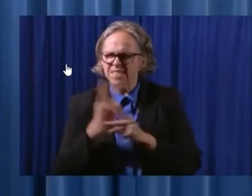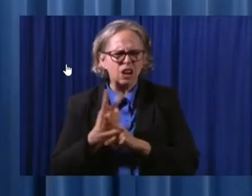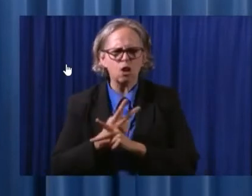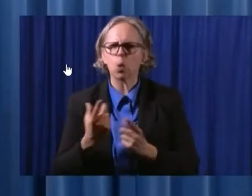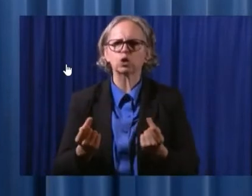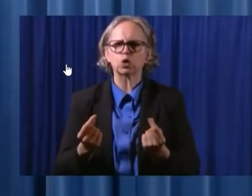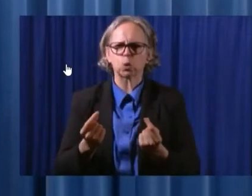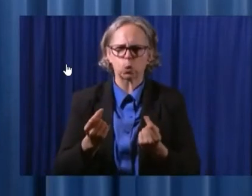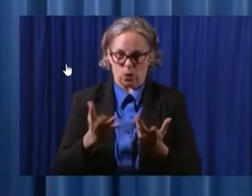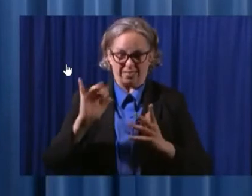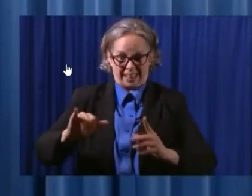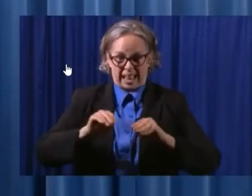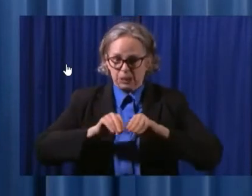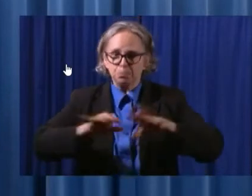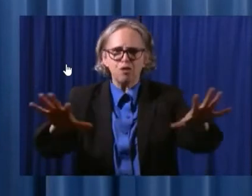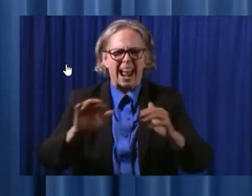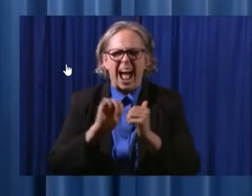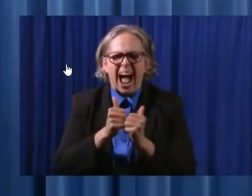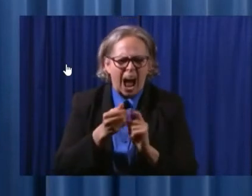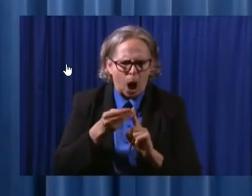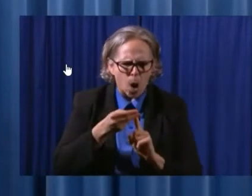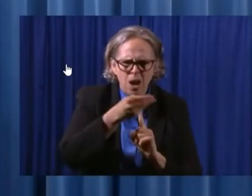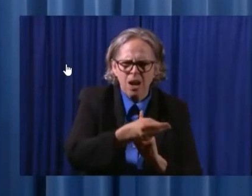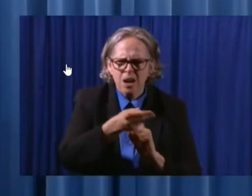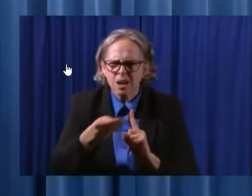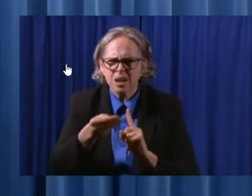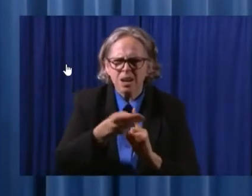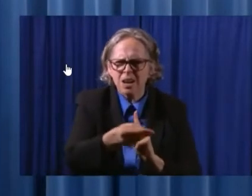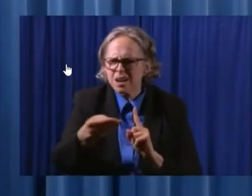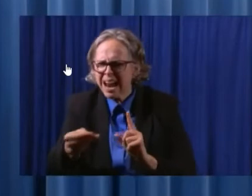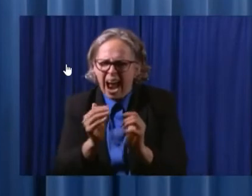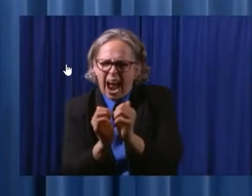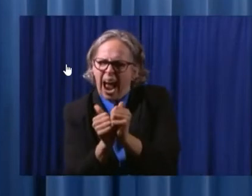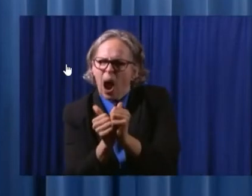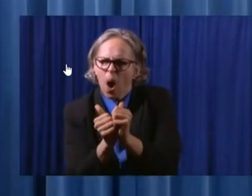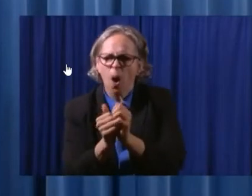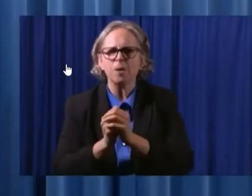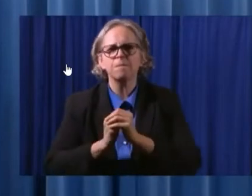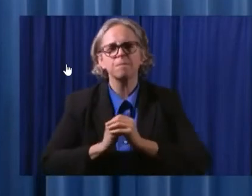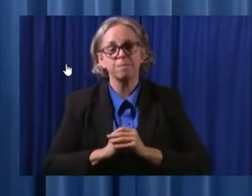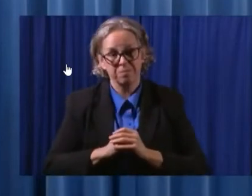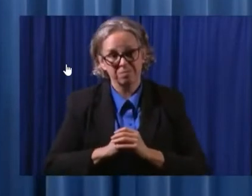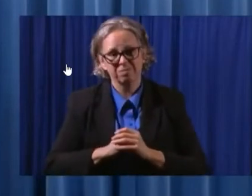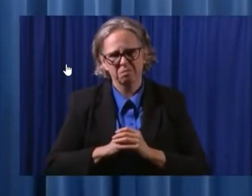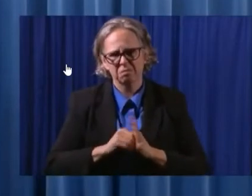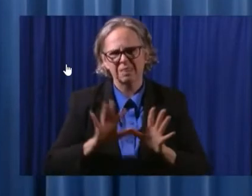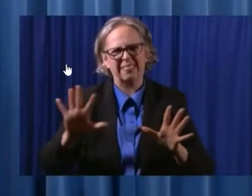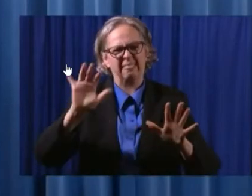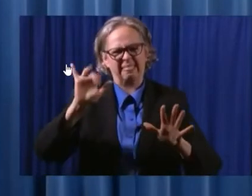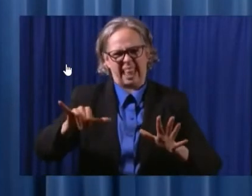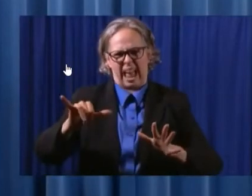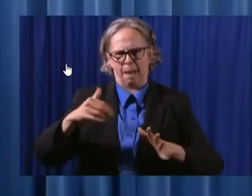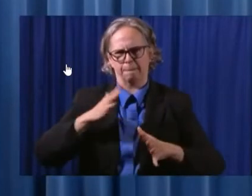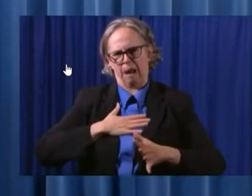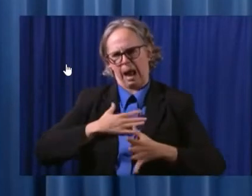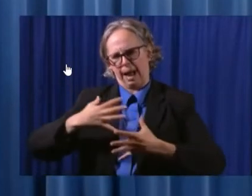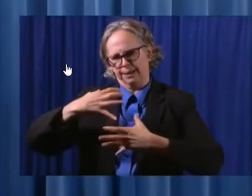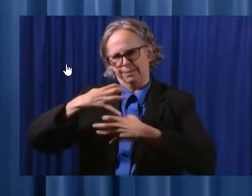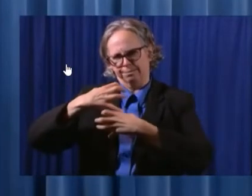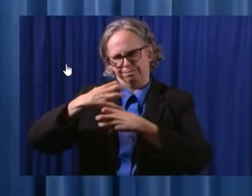is a summary of what we're seeing and talking to local health